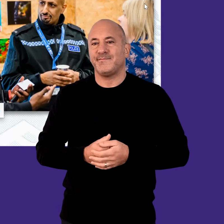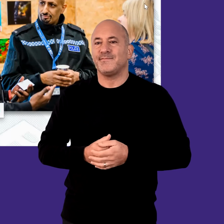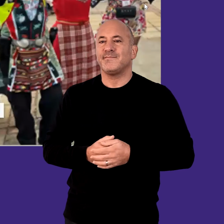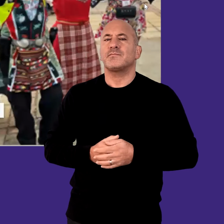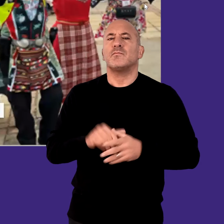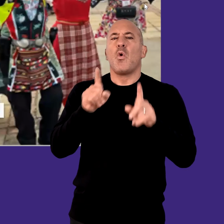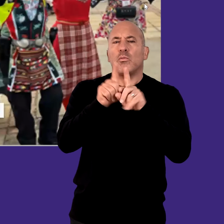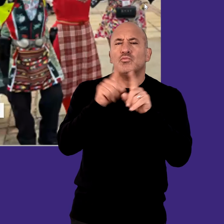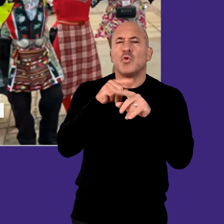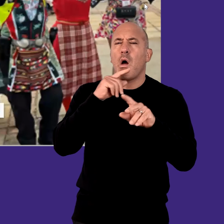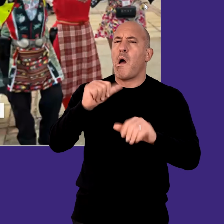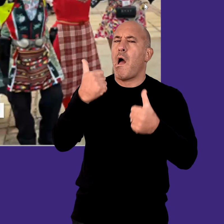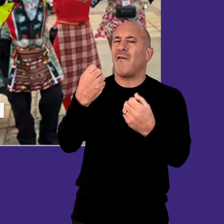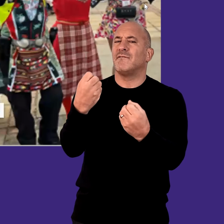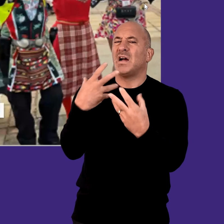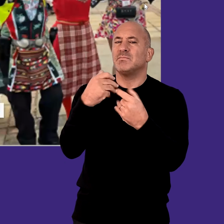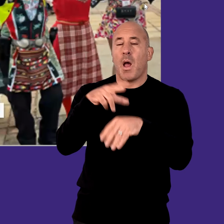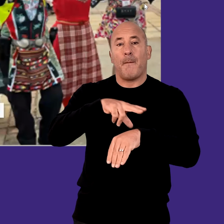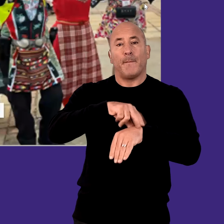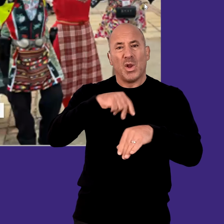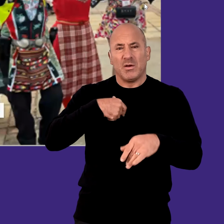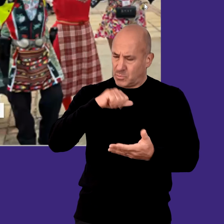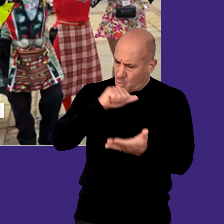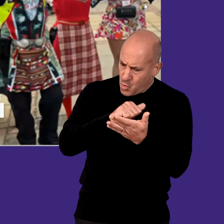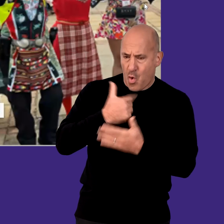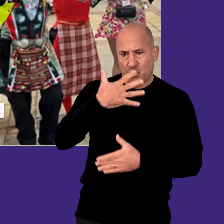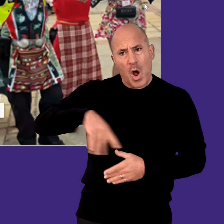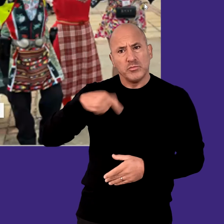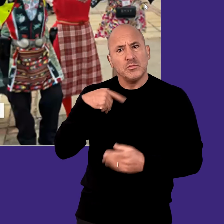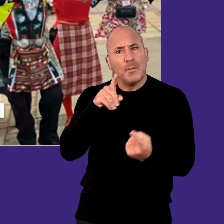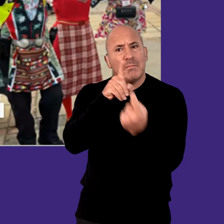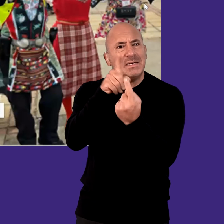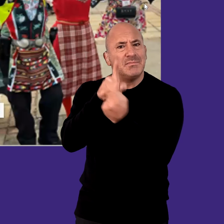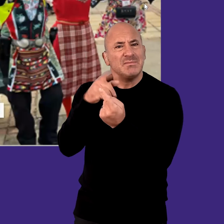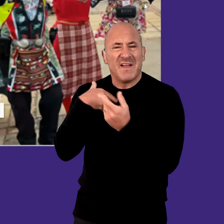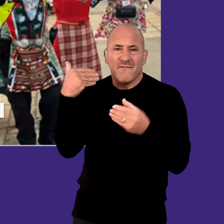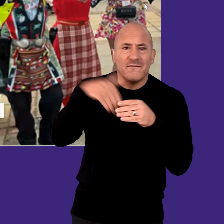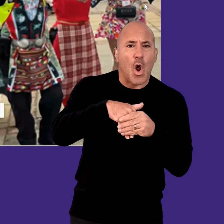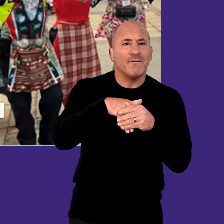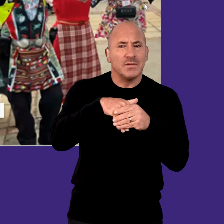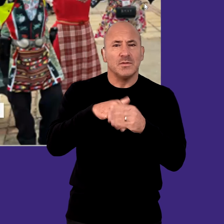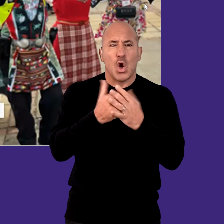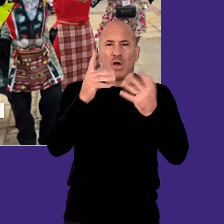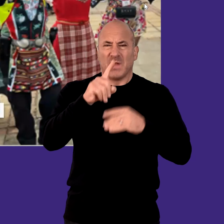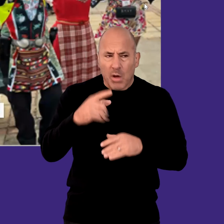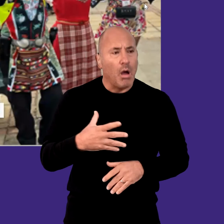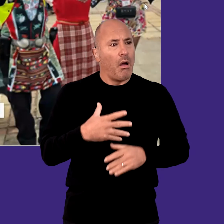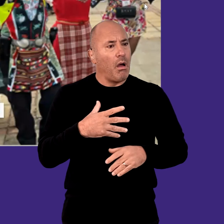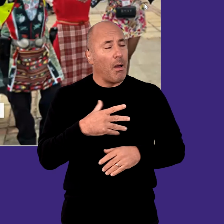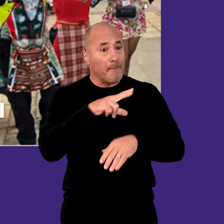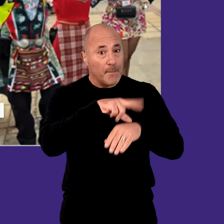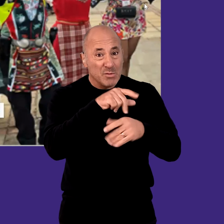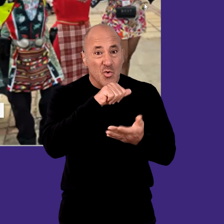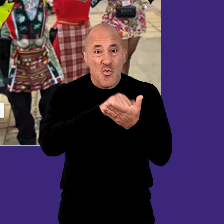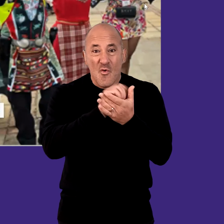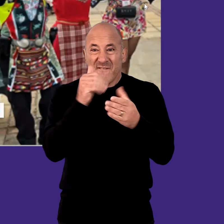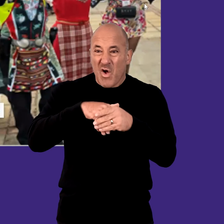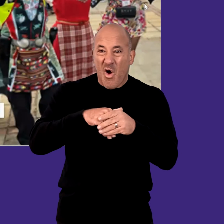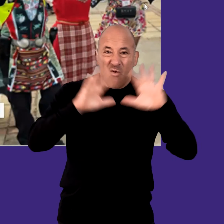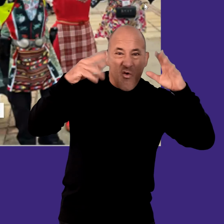well. What we also saw was really good feedback about the police's willingness to engage. I think a lot of people were